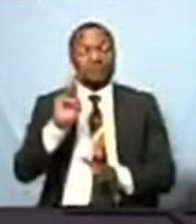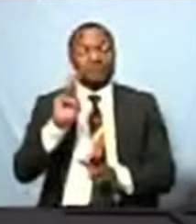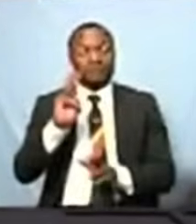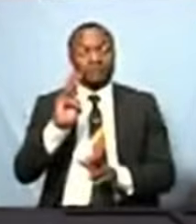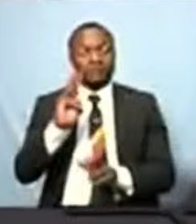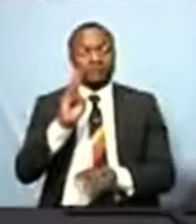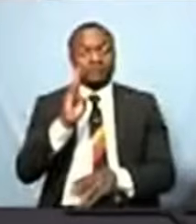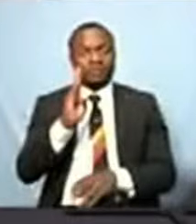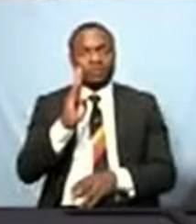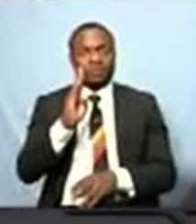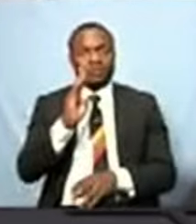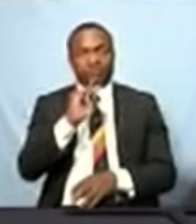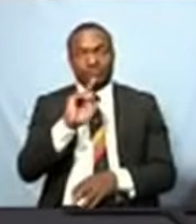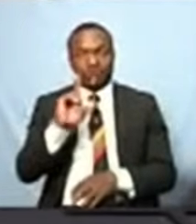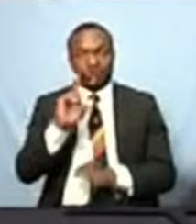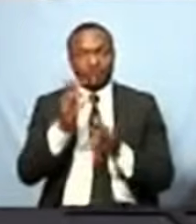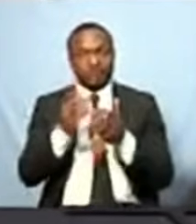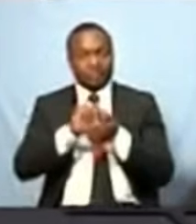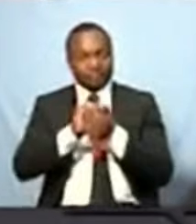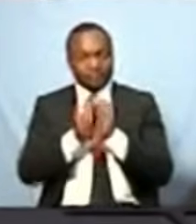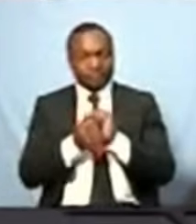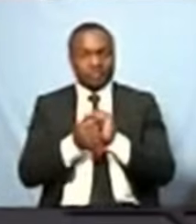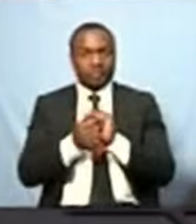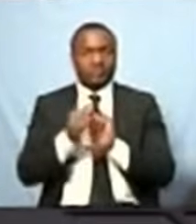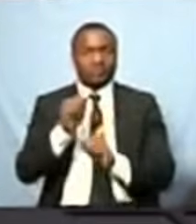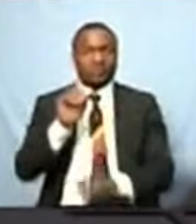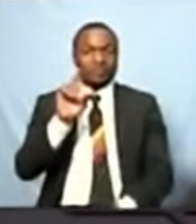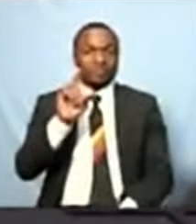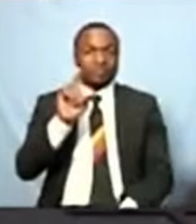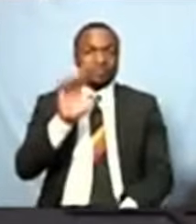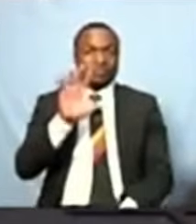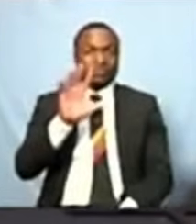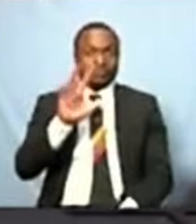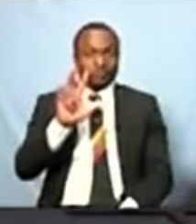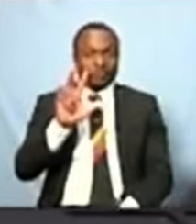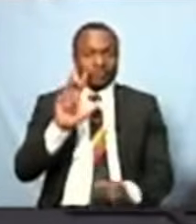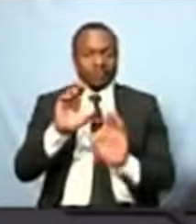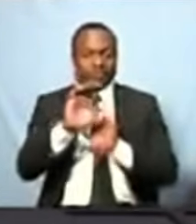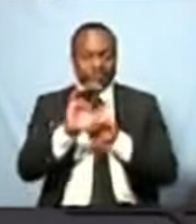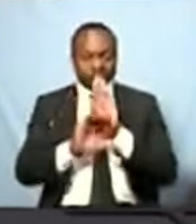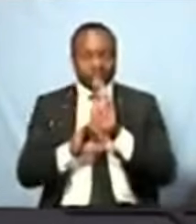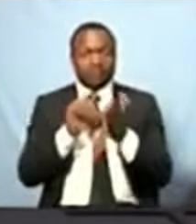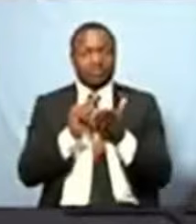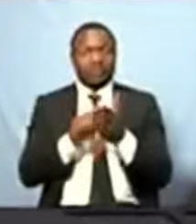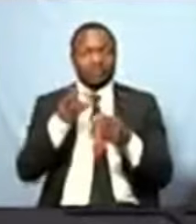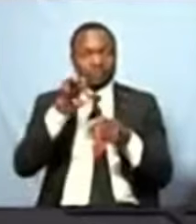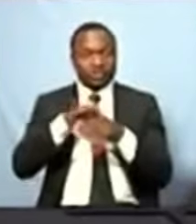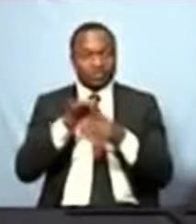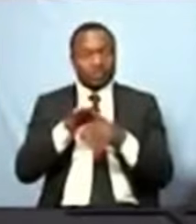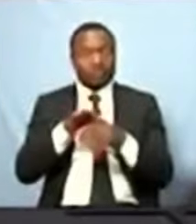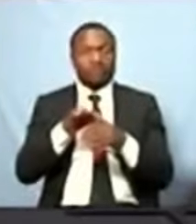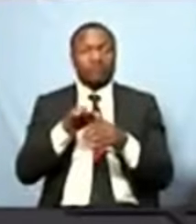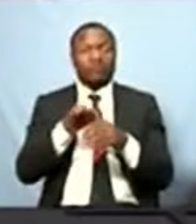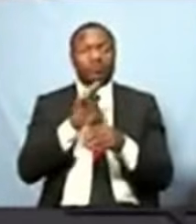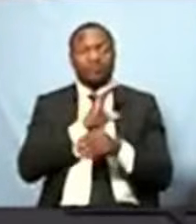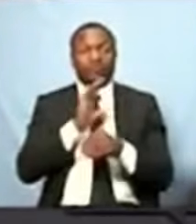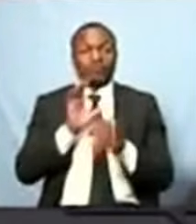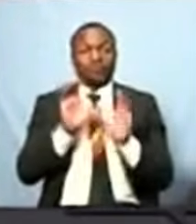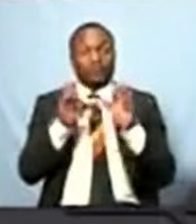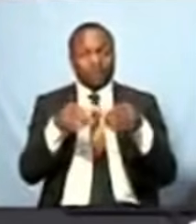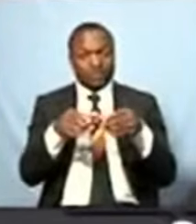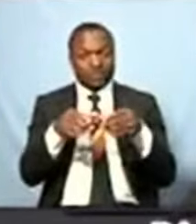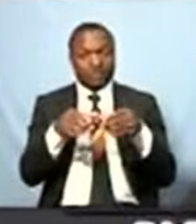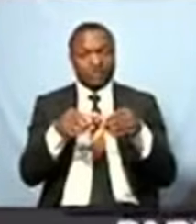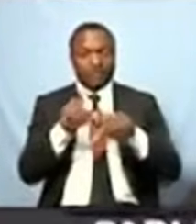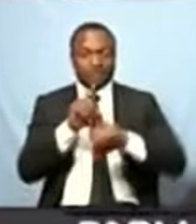bill, which seeks to amend Article 153 of the Constitution. This is election of councillors, position of councillors,